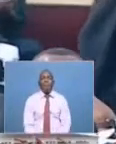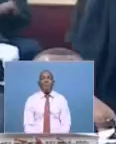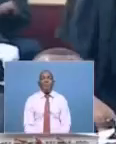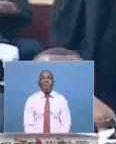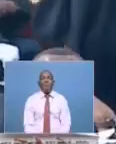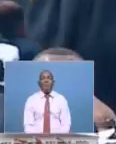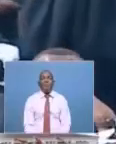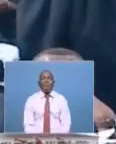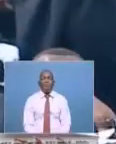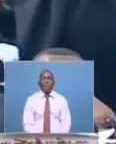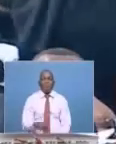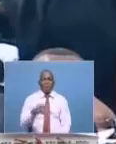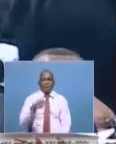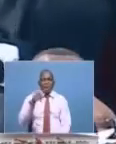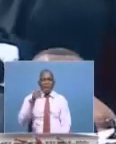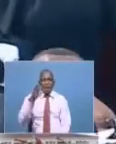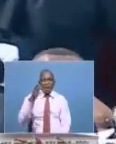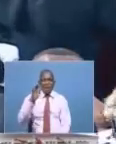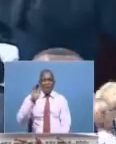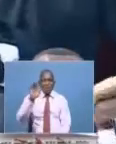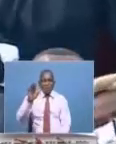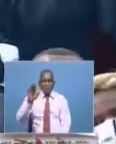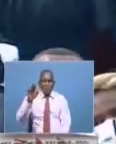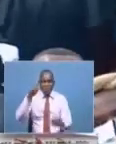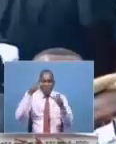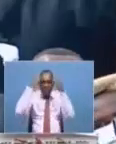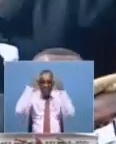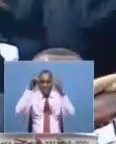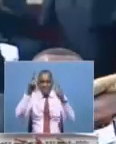the reason for that decision